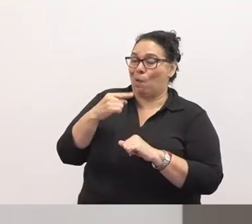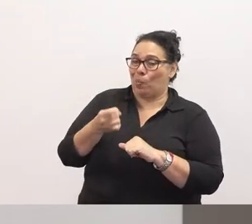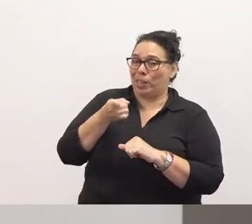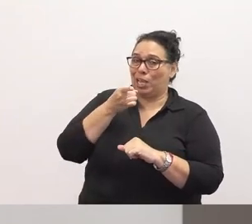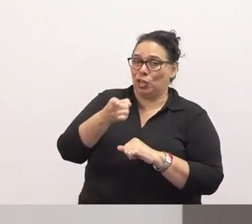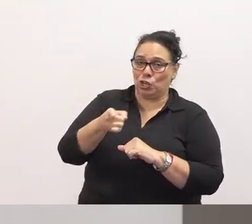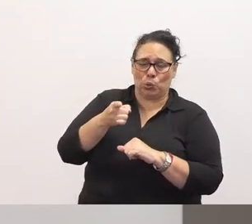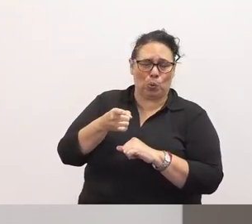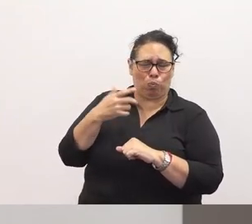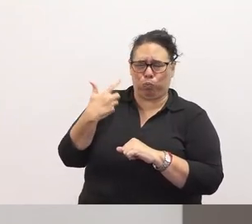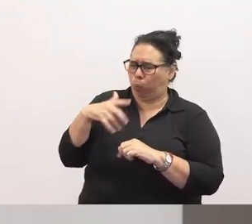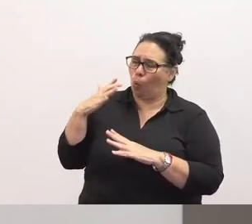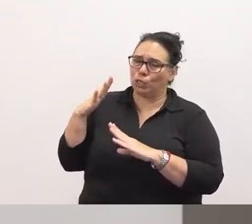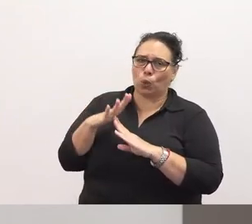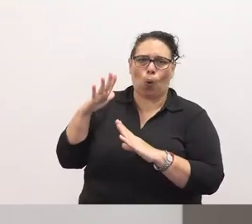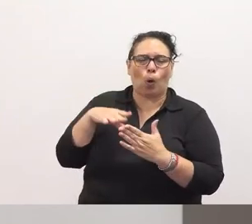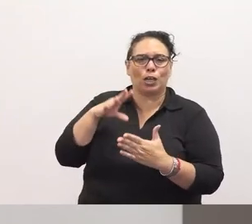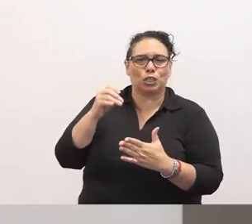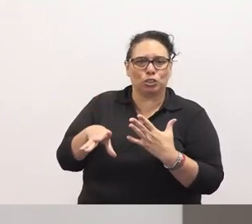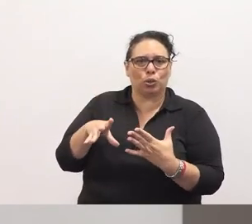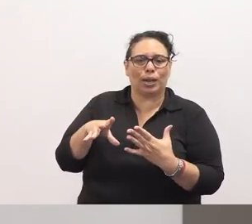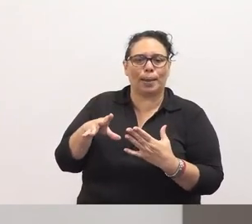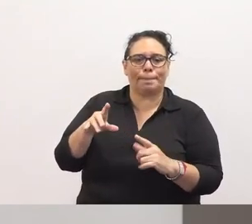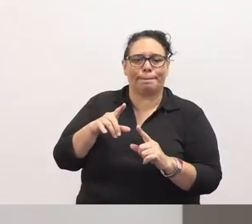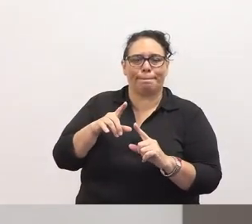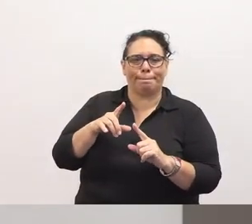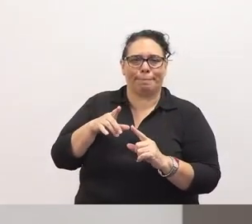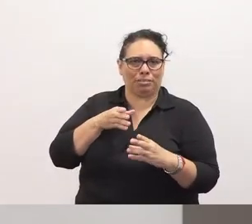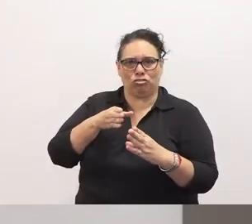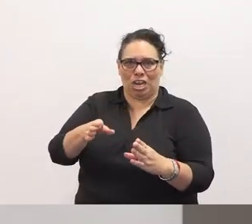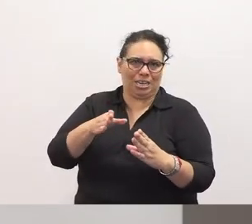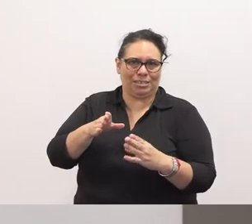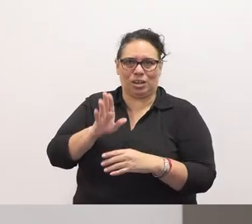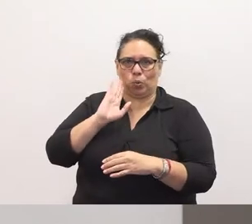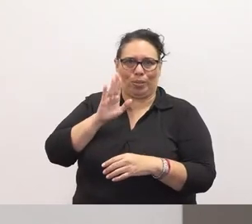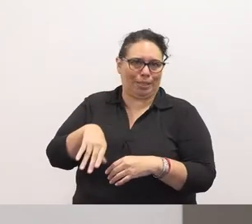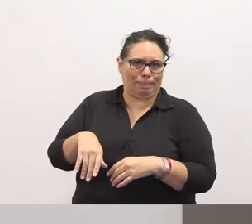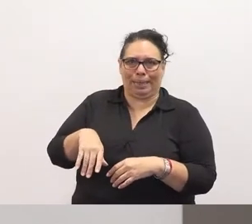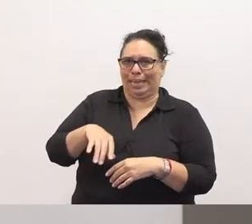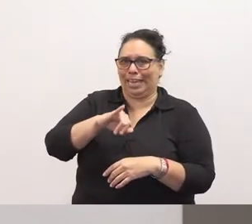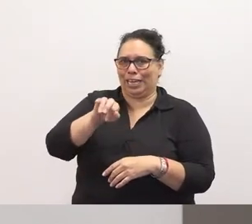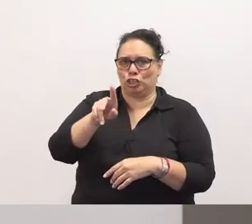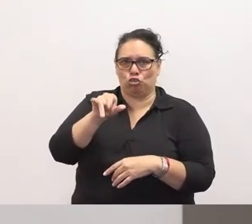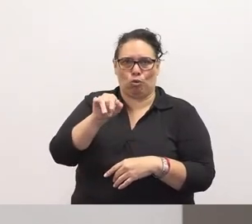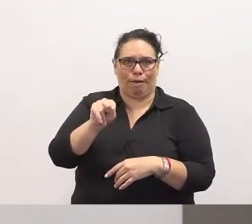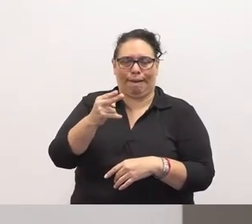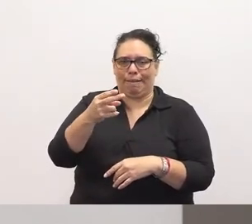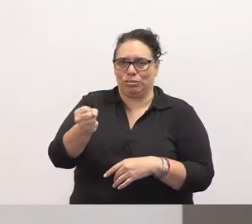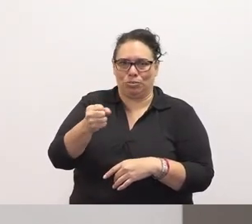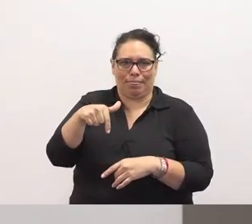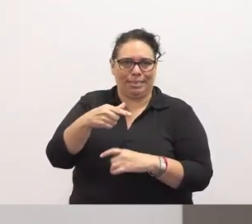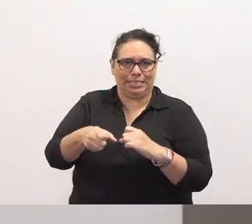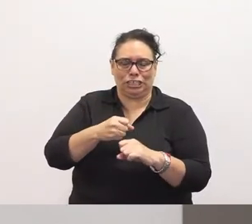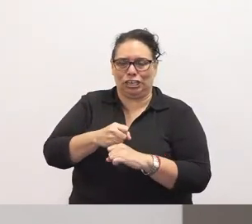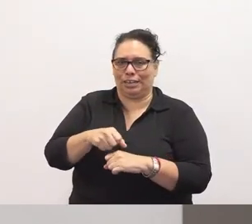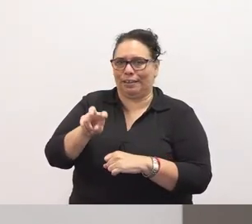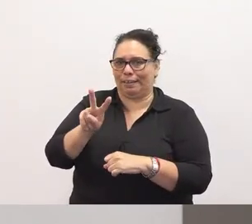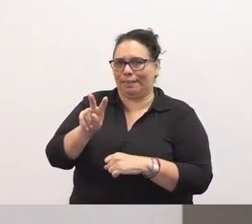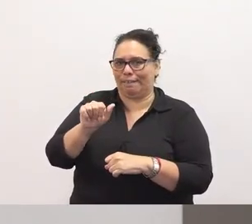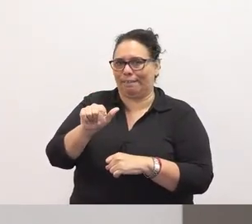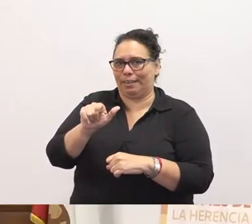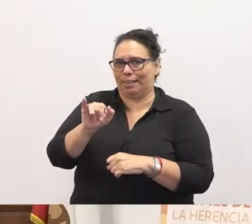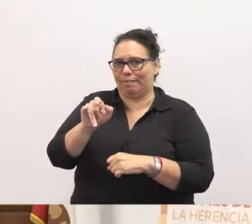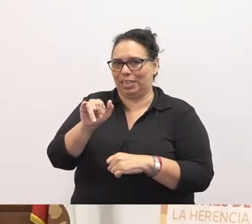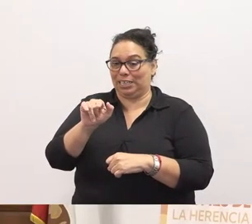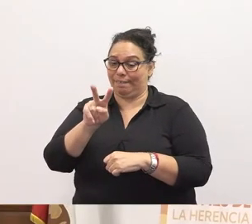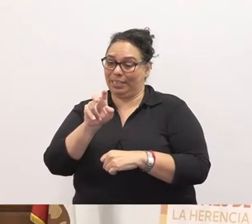a stellar student on track to be the valedictorian at Jordan High School this year, yeah, but the humanity that you